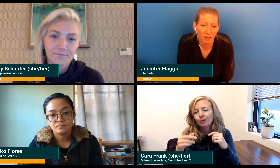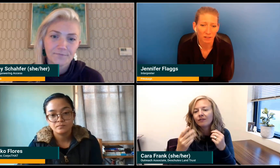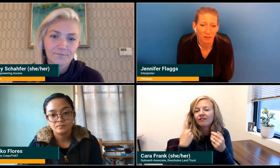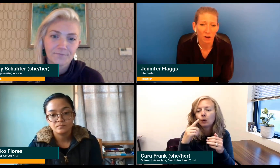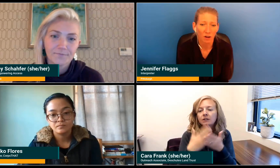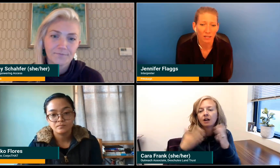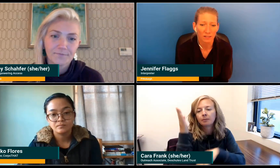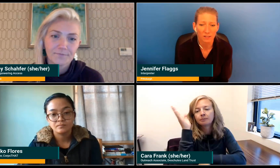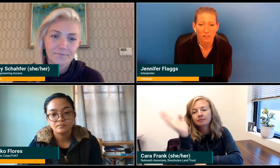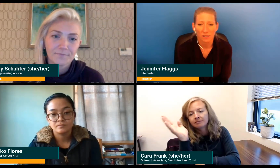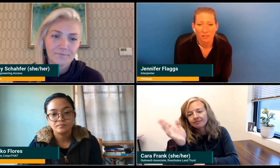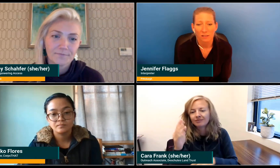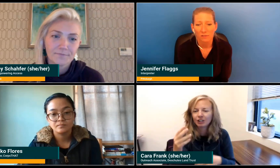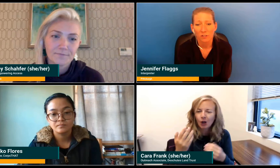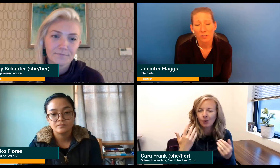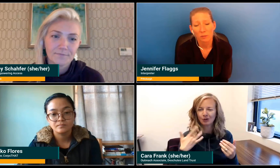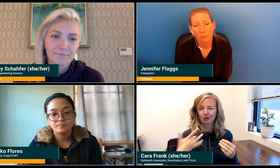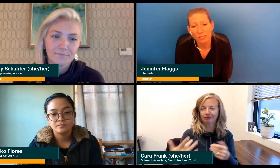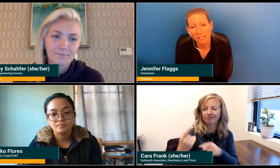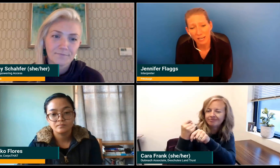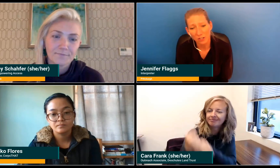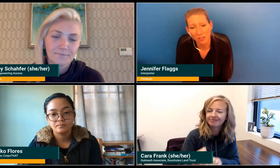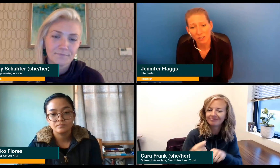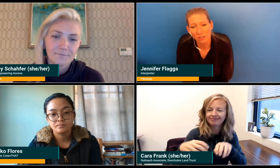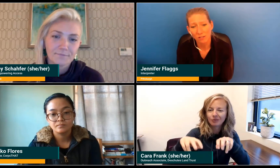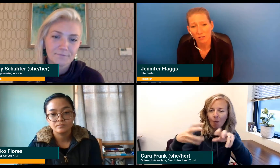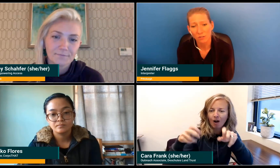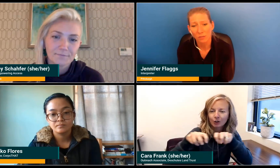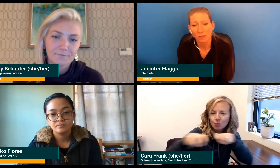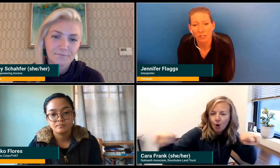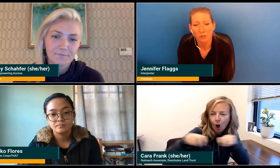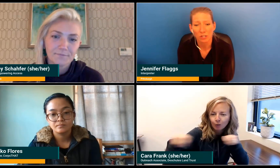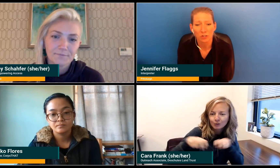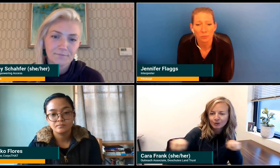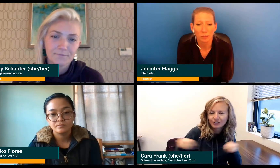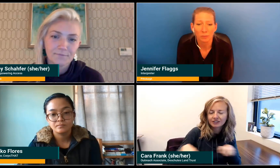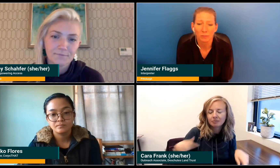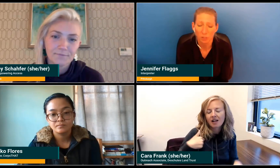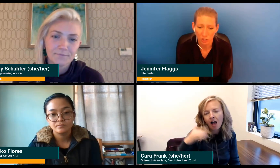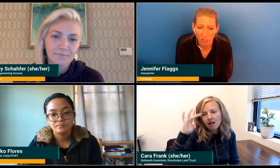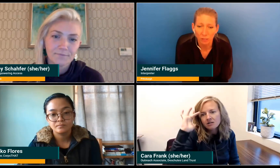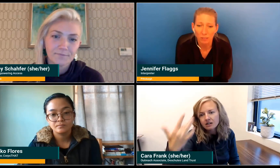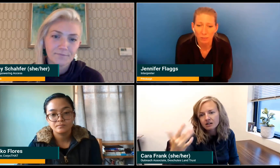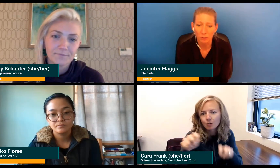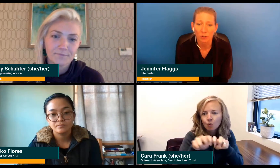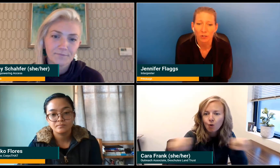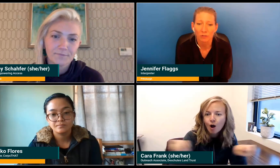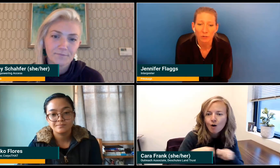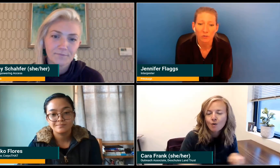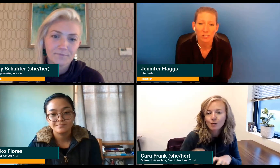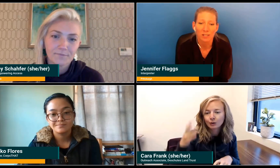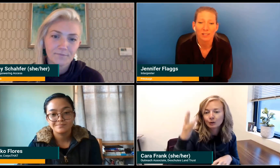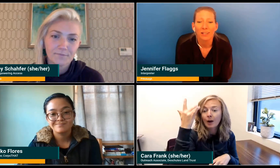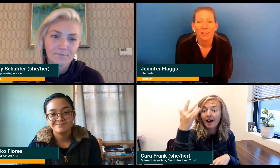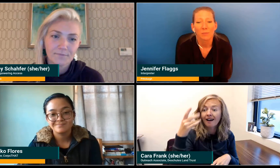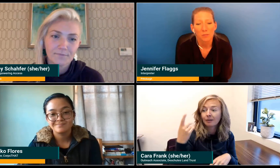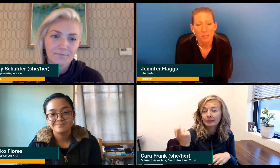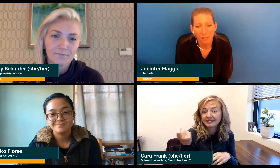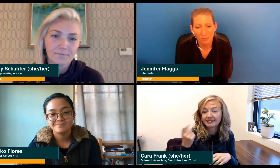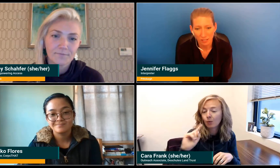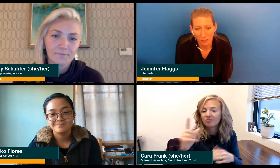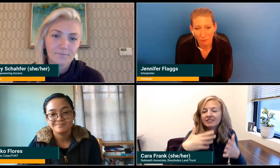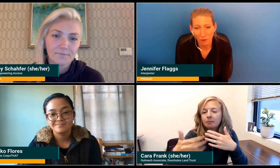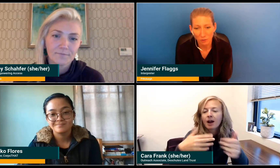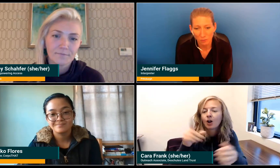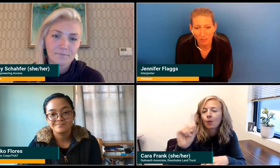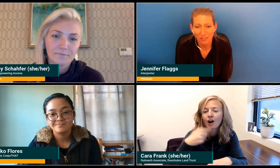the audience for some of the presentations. Typically traditionally people are in rows, and I'm so sick